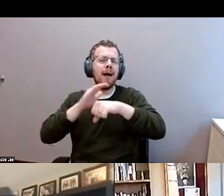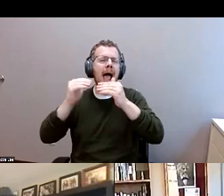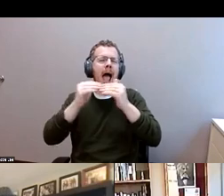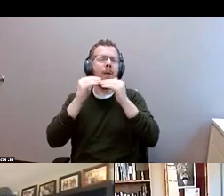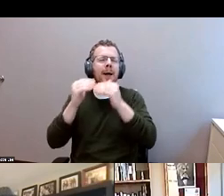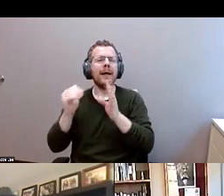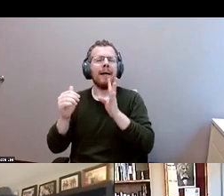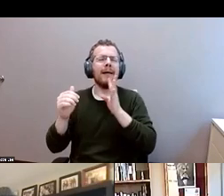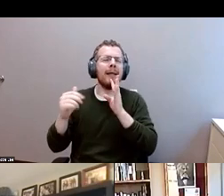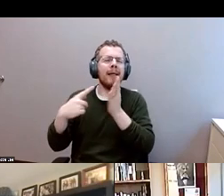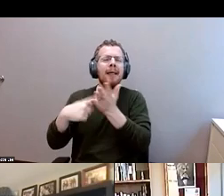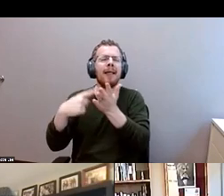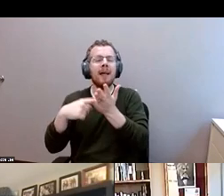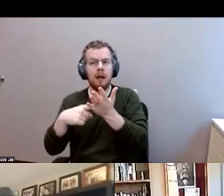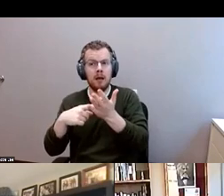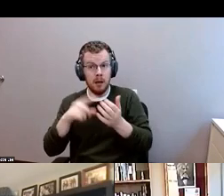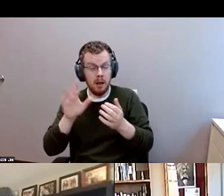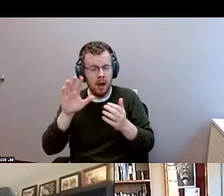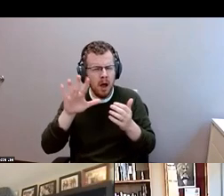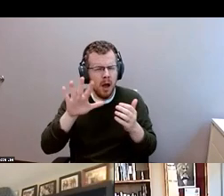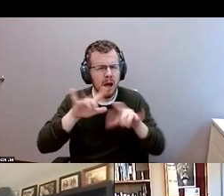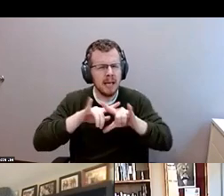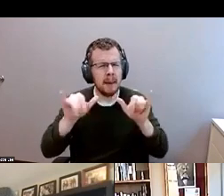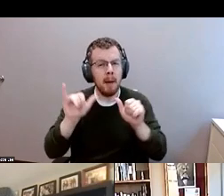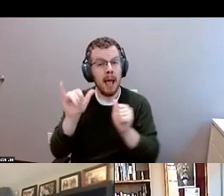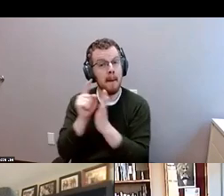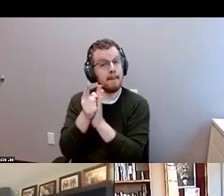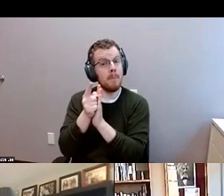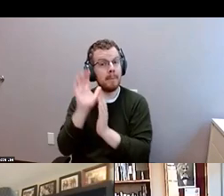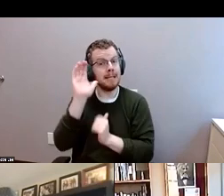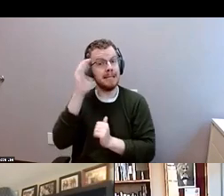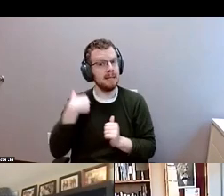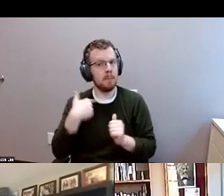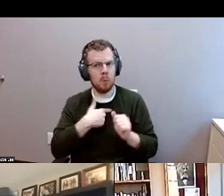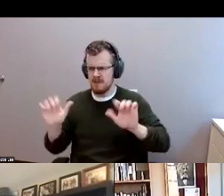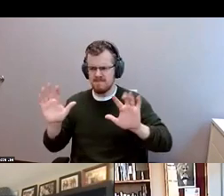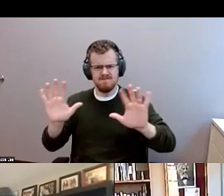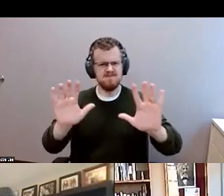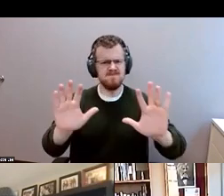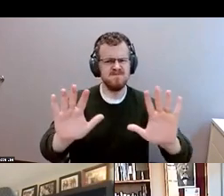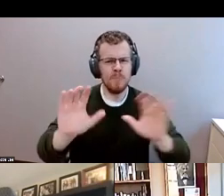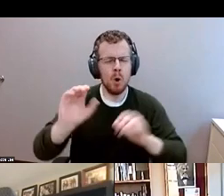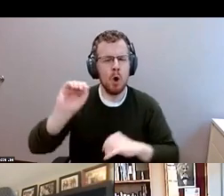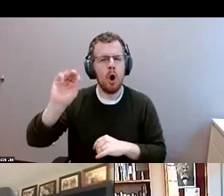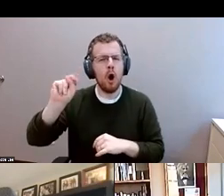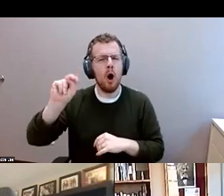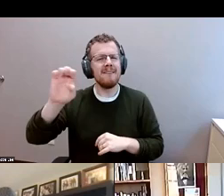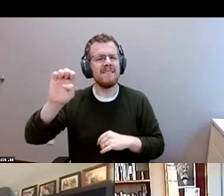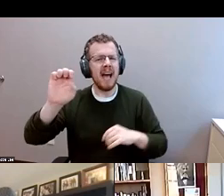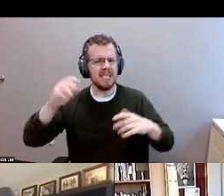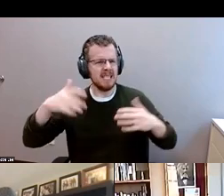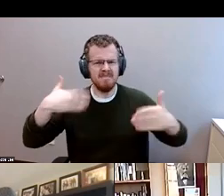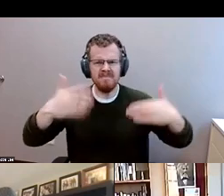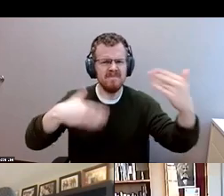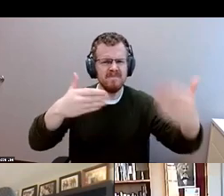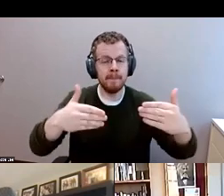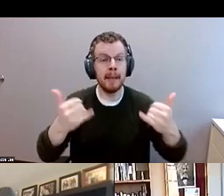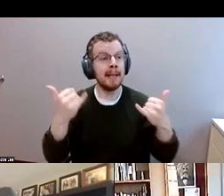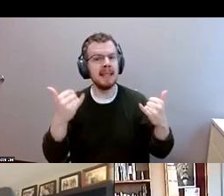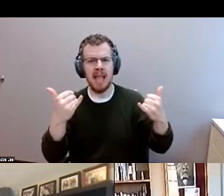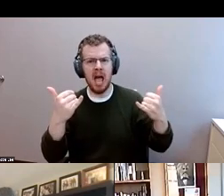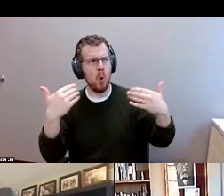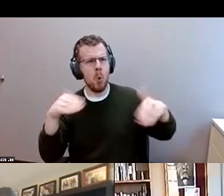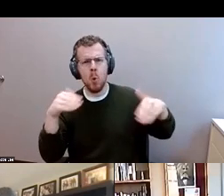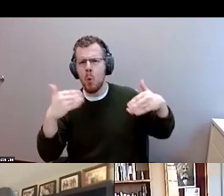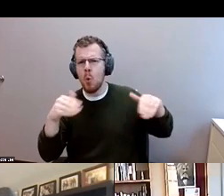it was a moment where it felt like we were playing some level of offense. And I think that's why the backlash has been so sudden